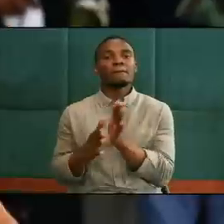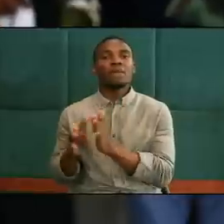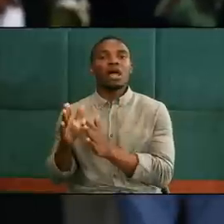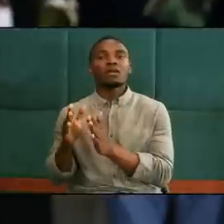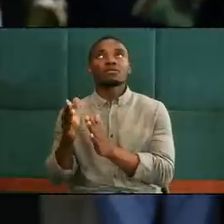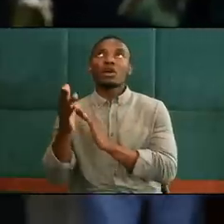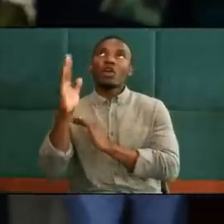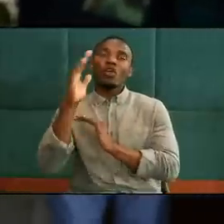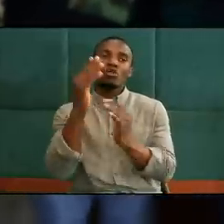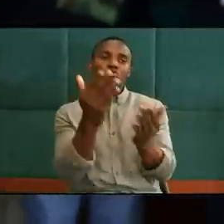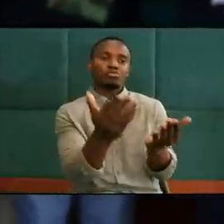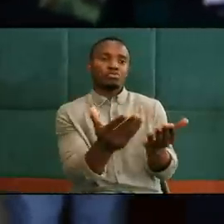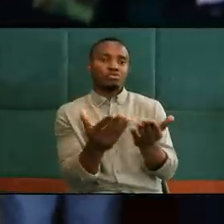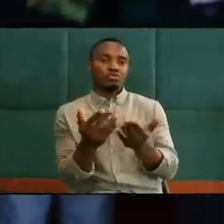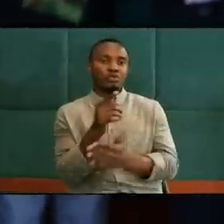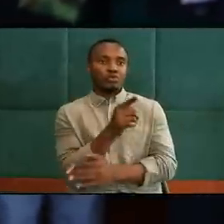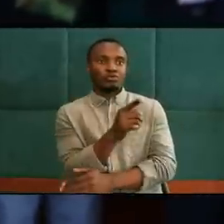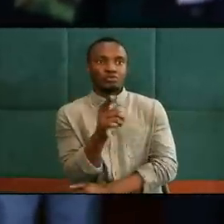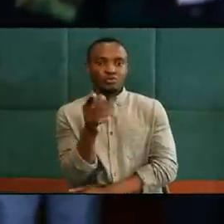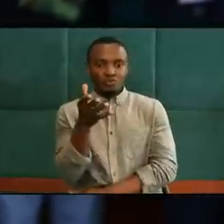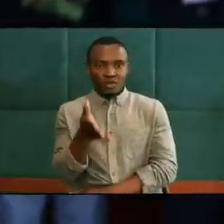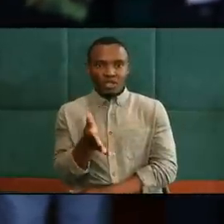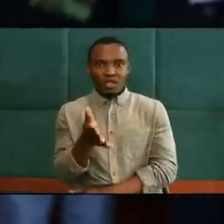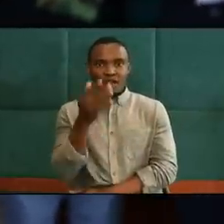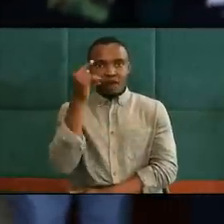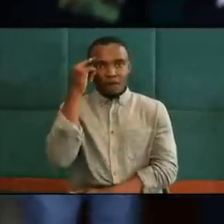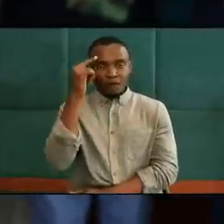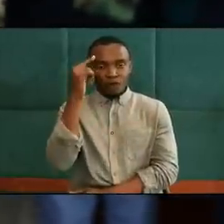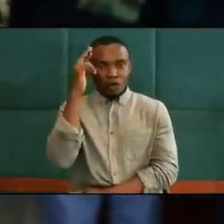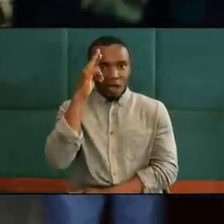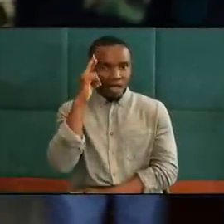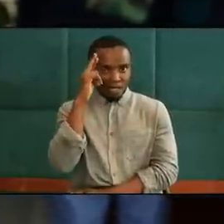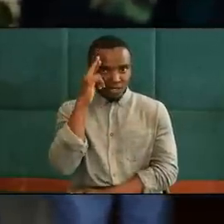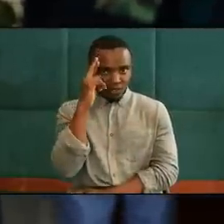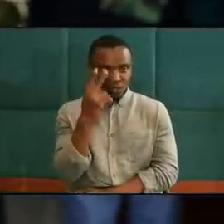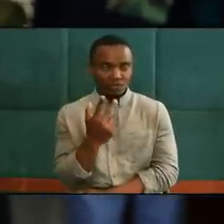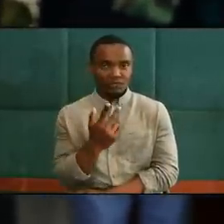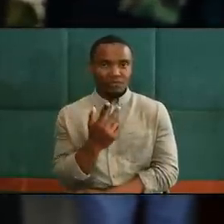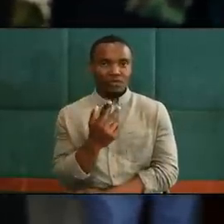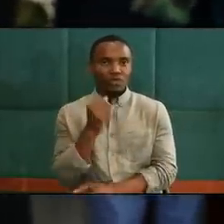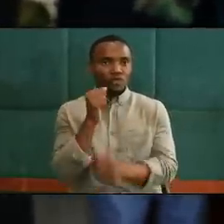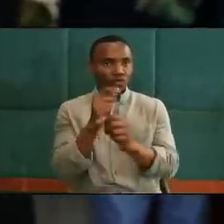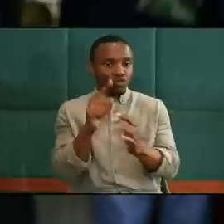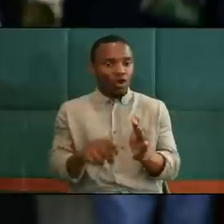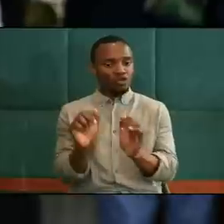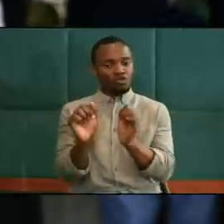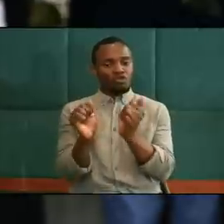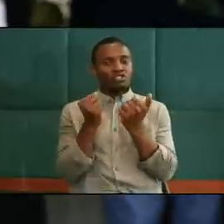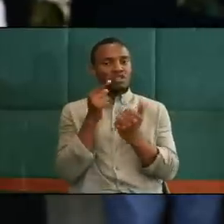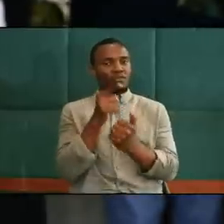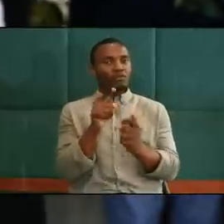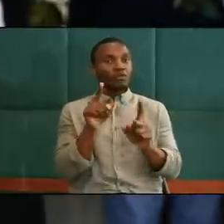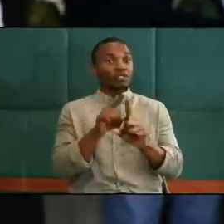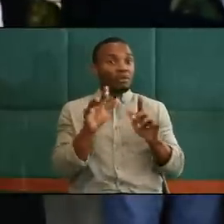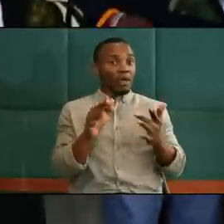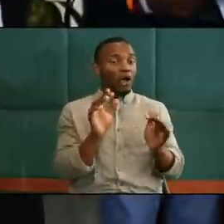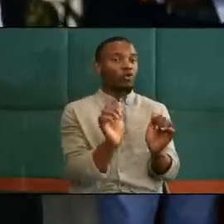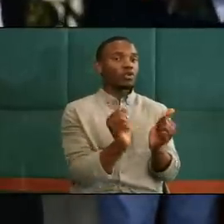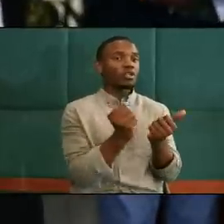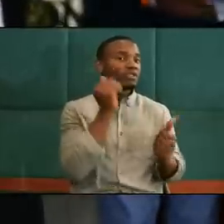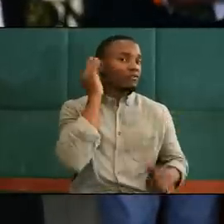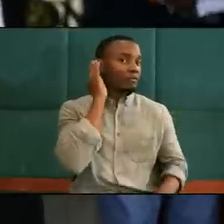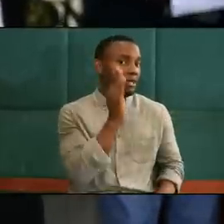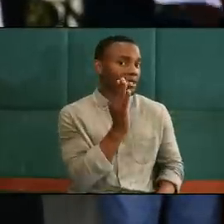God brought you here for a purpose. To rescue you as he did Peter.